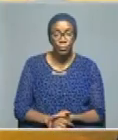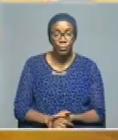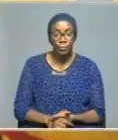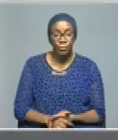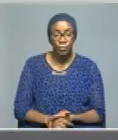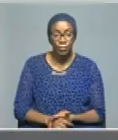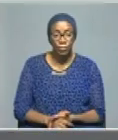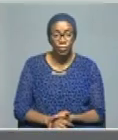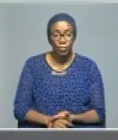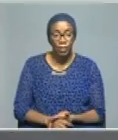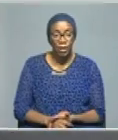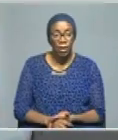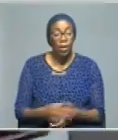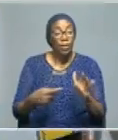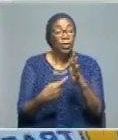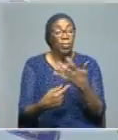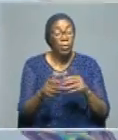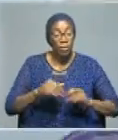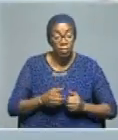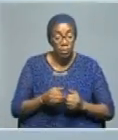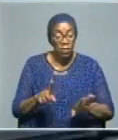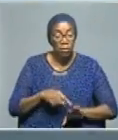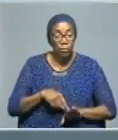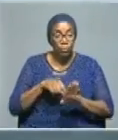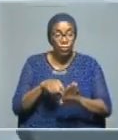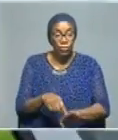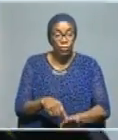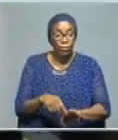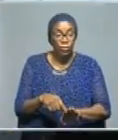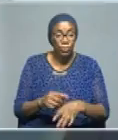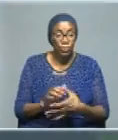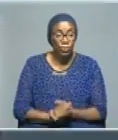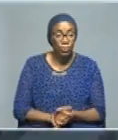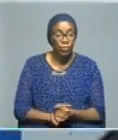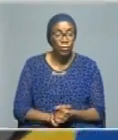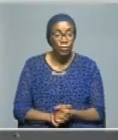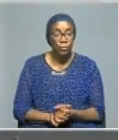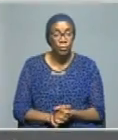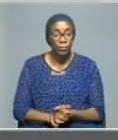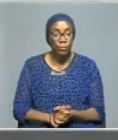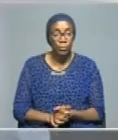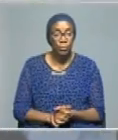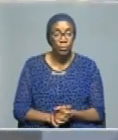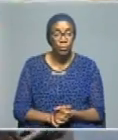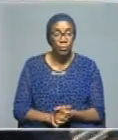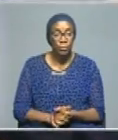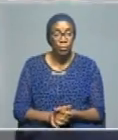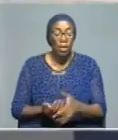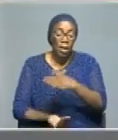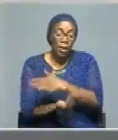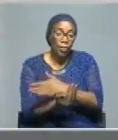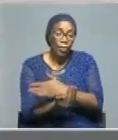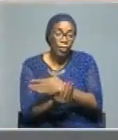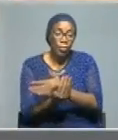the main program starts tomorrow, where in the morning we're going to have a